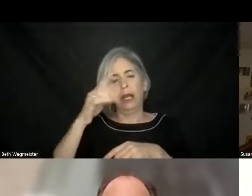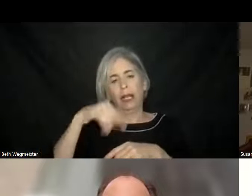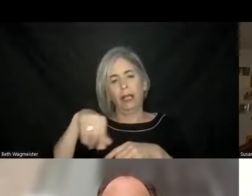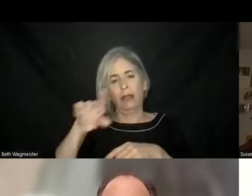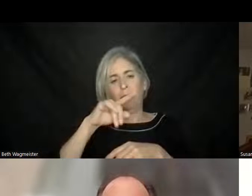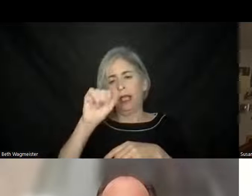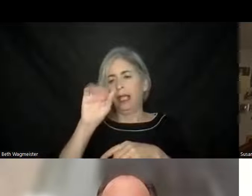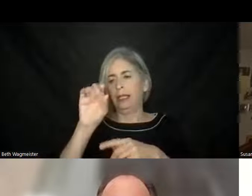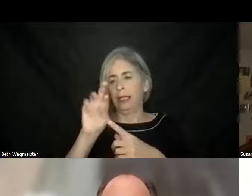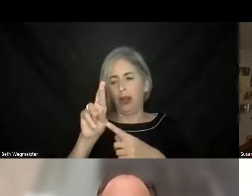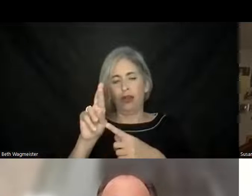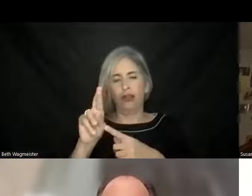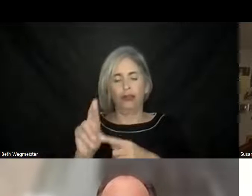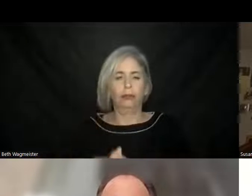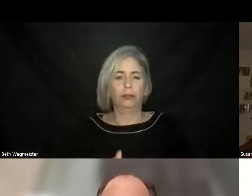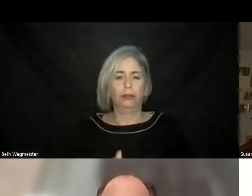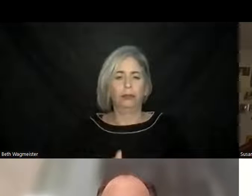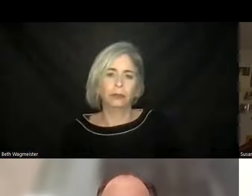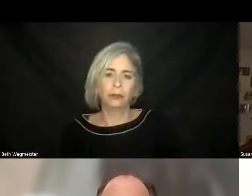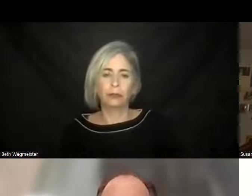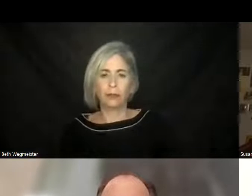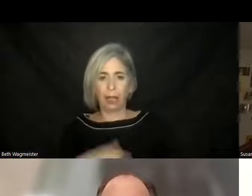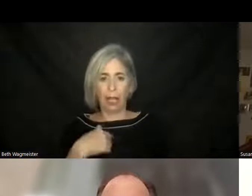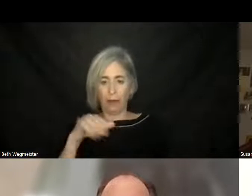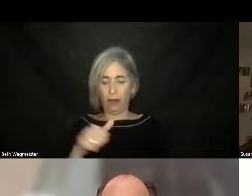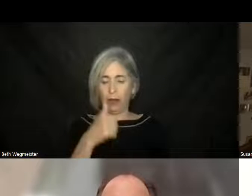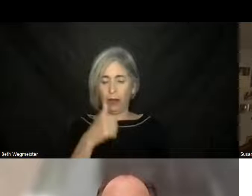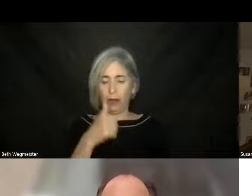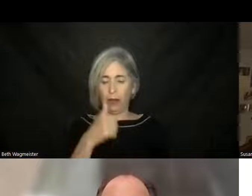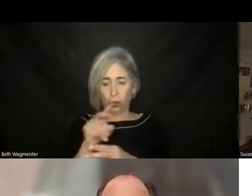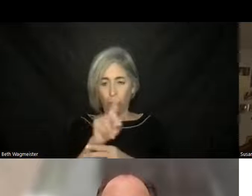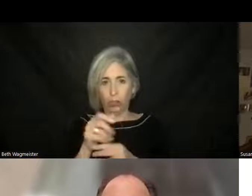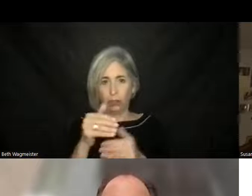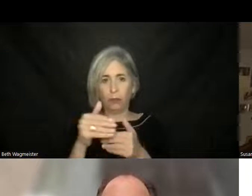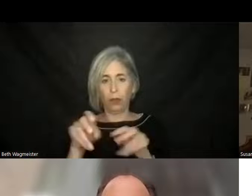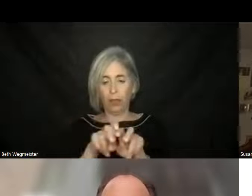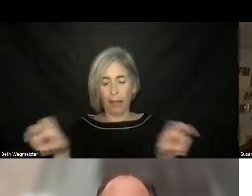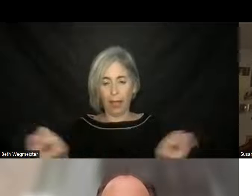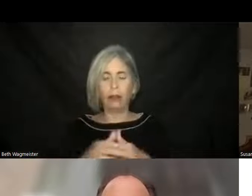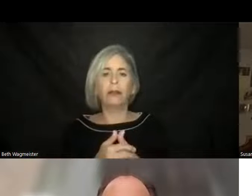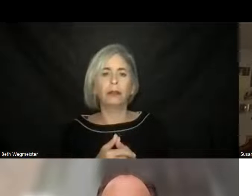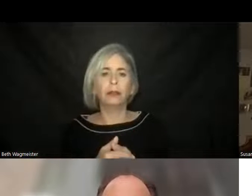the ACR. So I have just a short question before we move into the panel. So